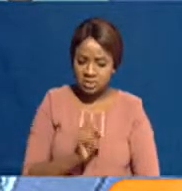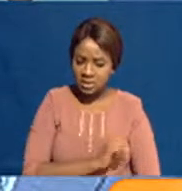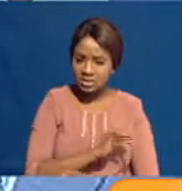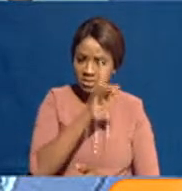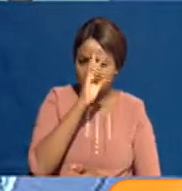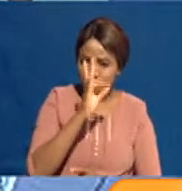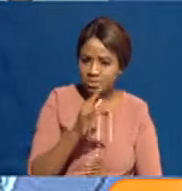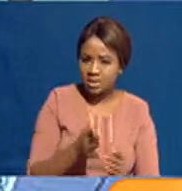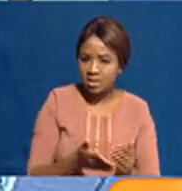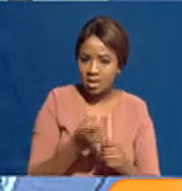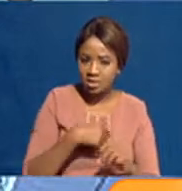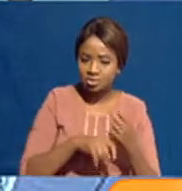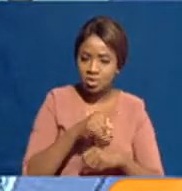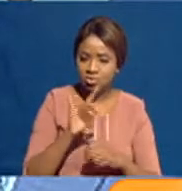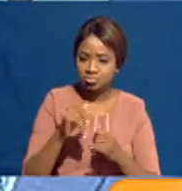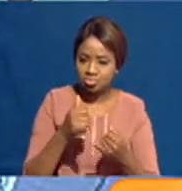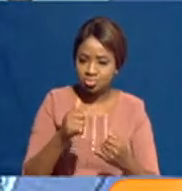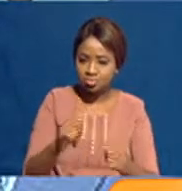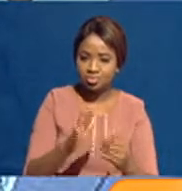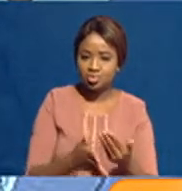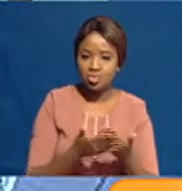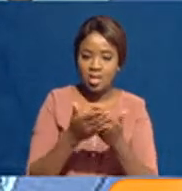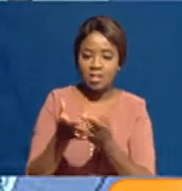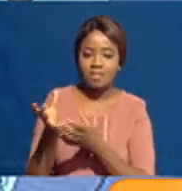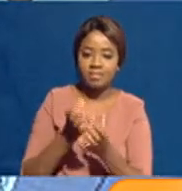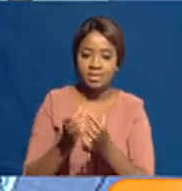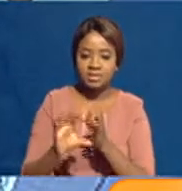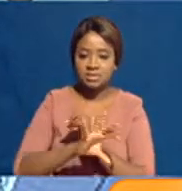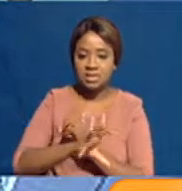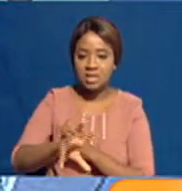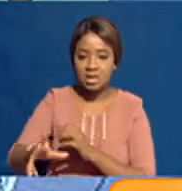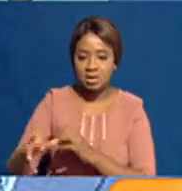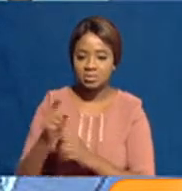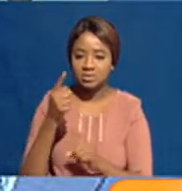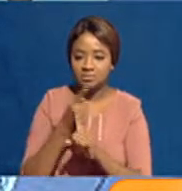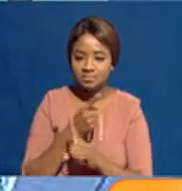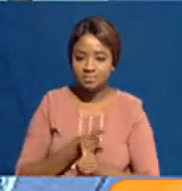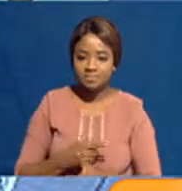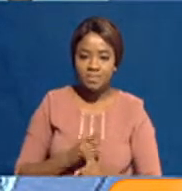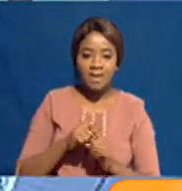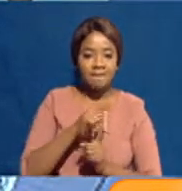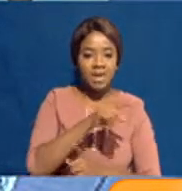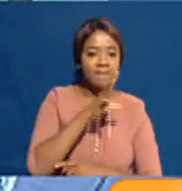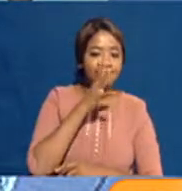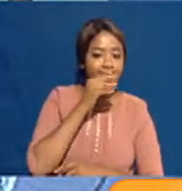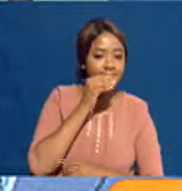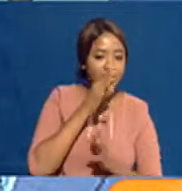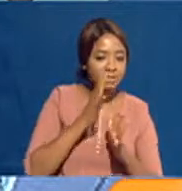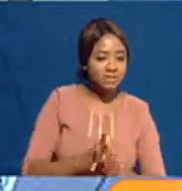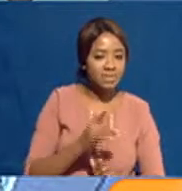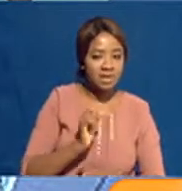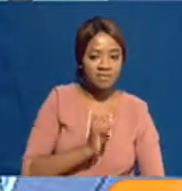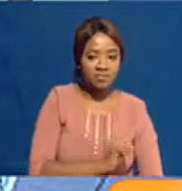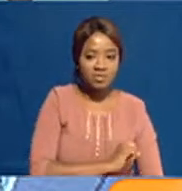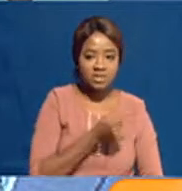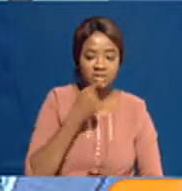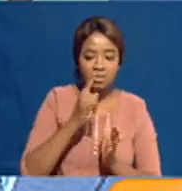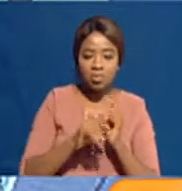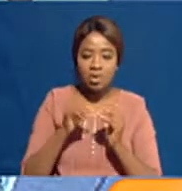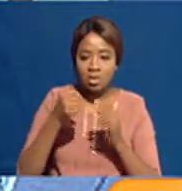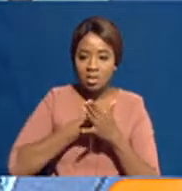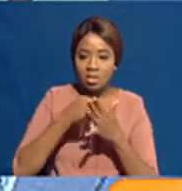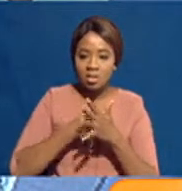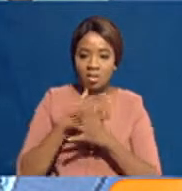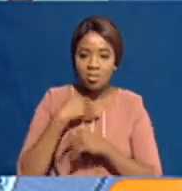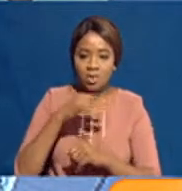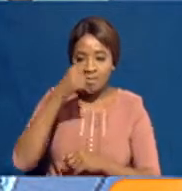benefit businesses at the county level. Senate Speaker Amason Kingi, on his part, stated that he will push for policies that